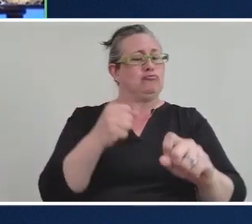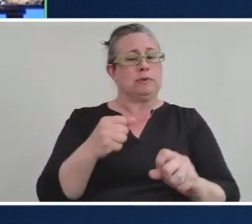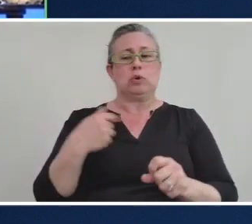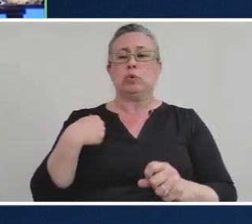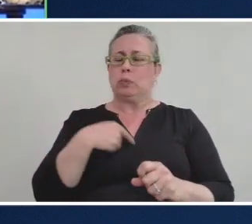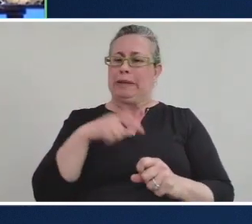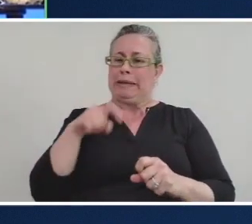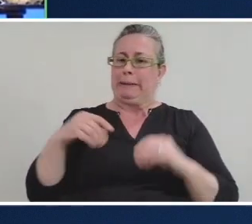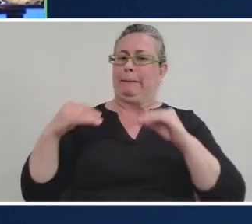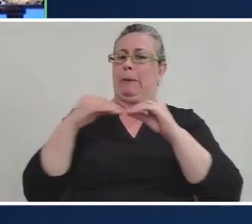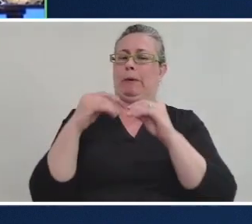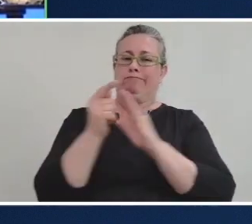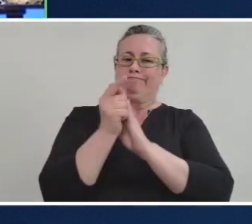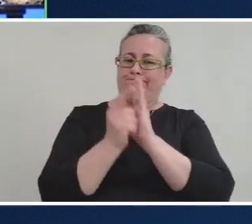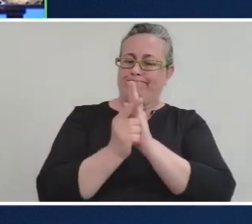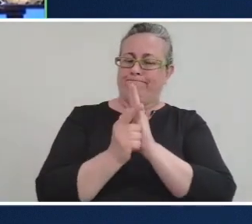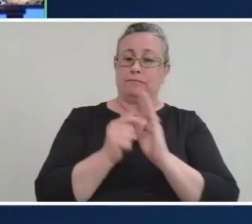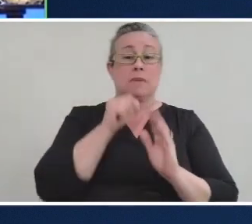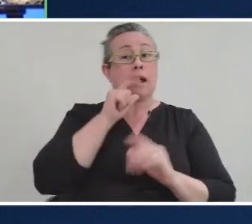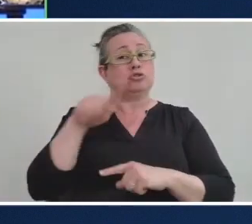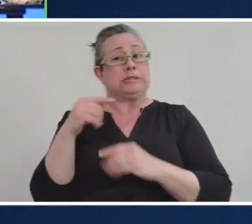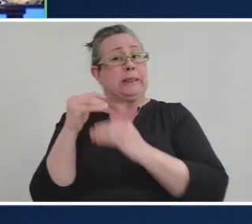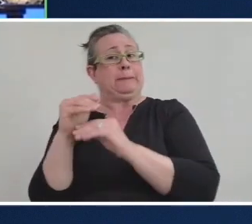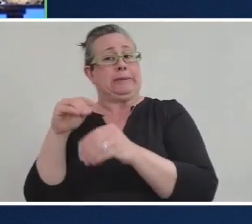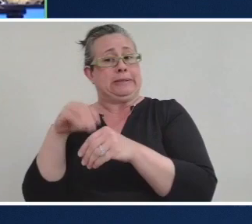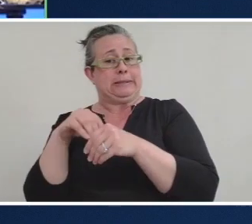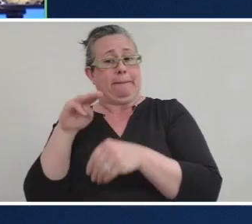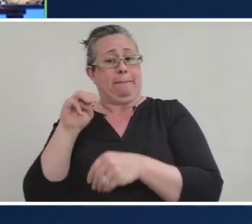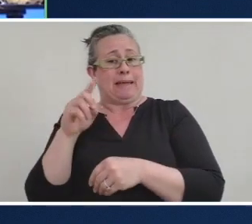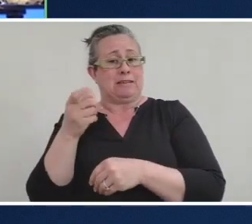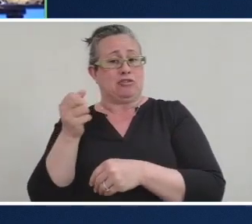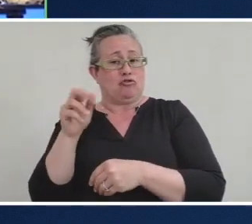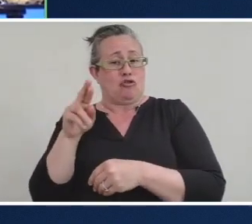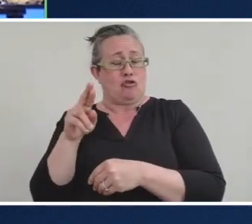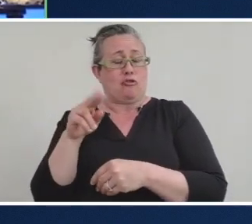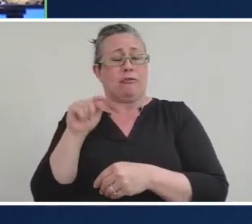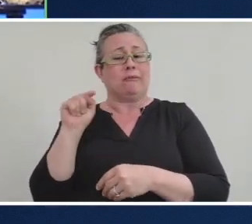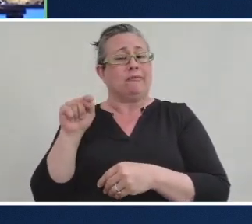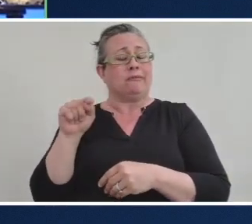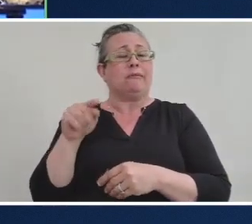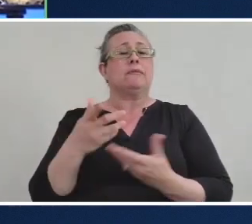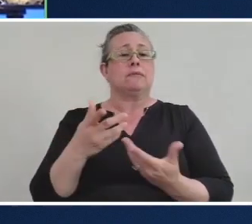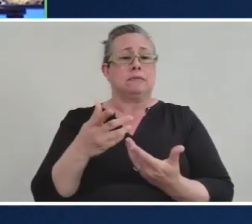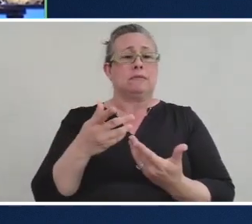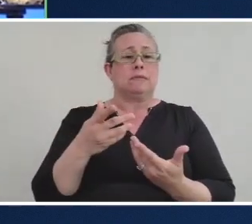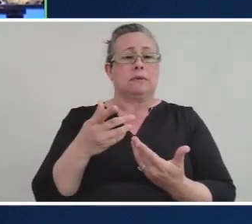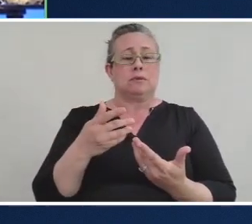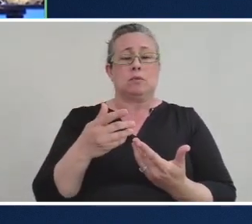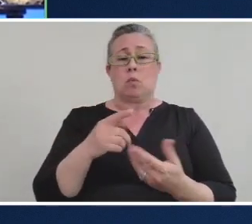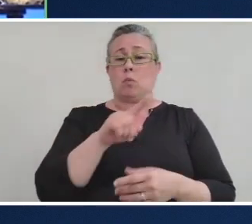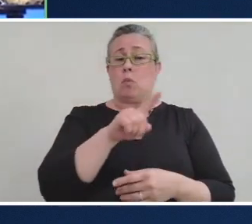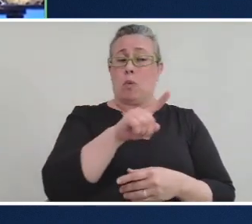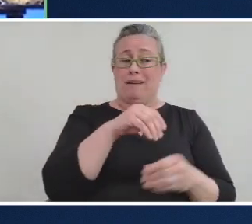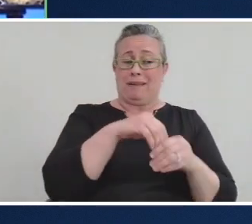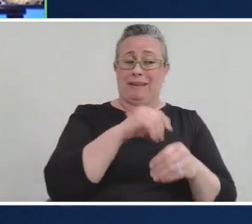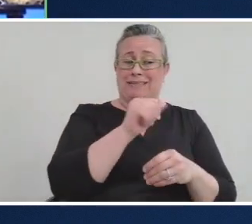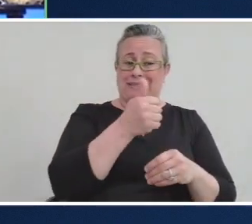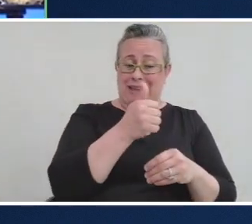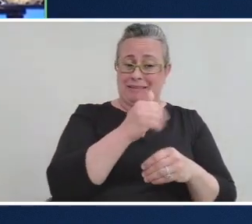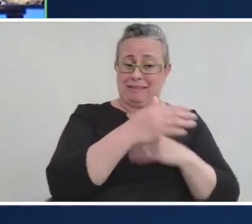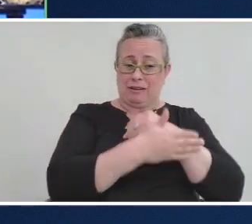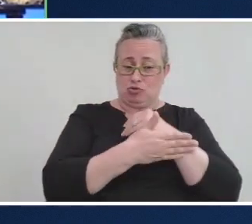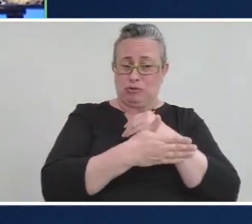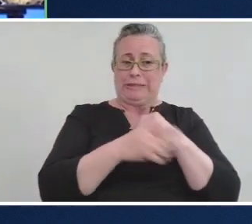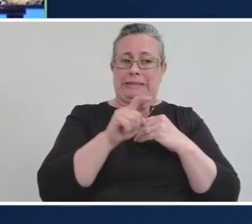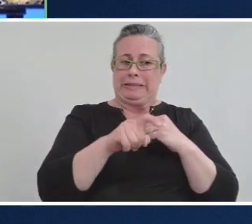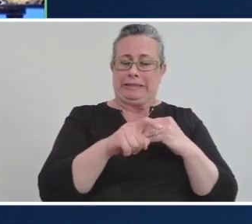this is not just in Madagascar. Transparency International is working in 110 countries all over the world, and